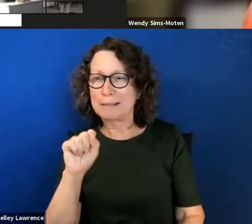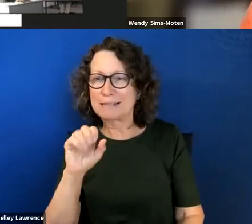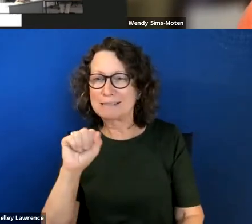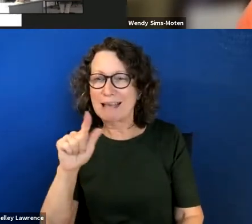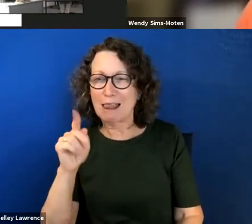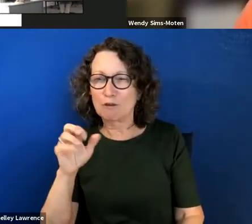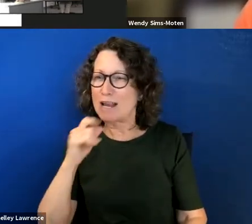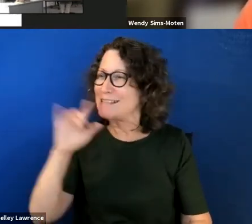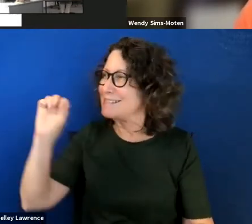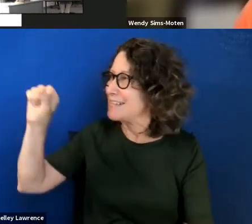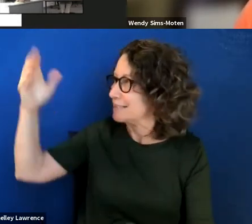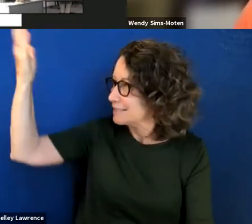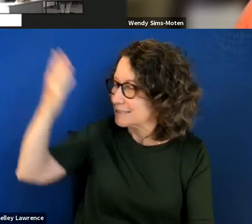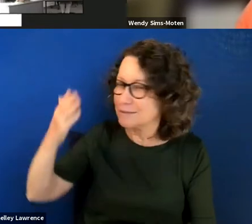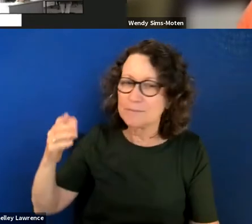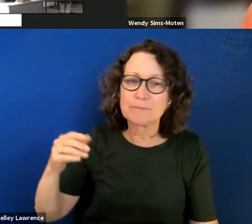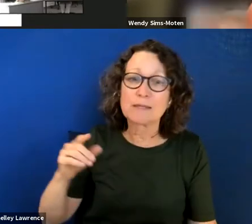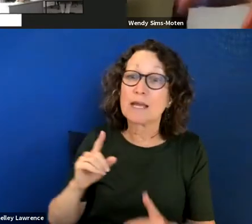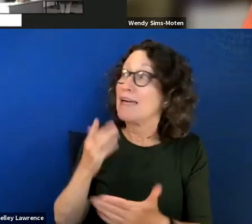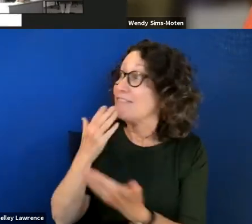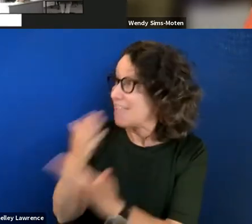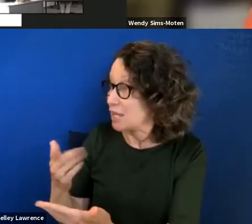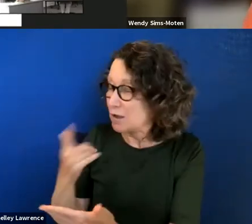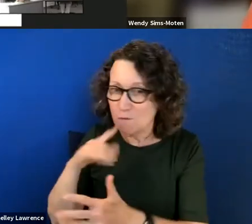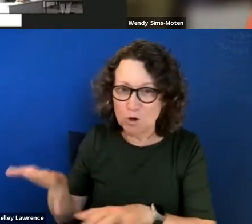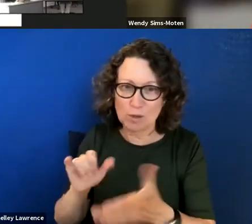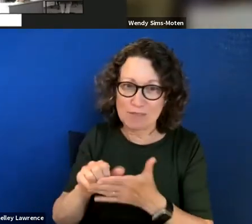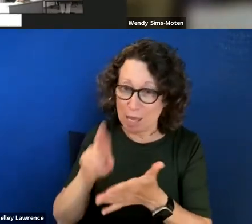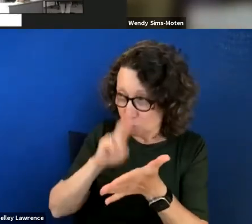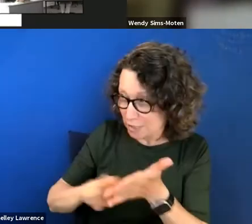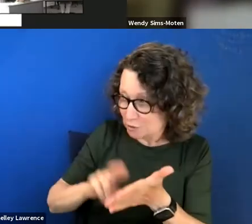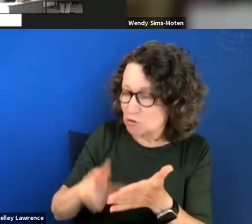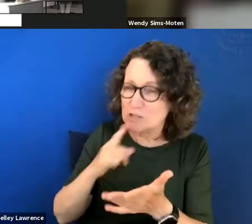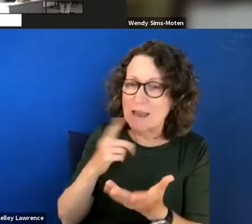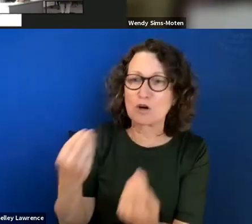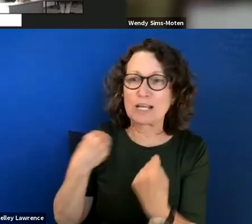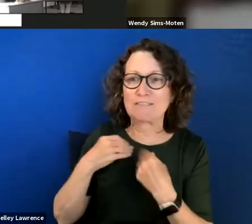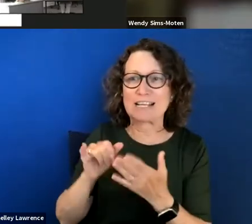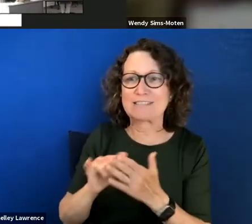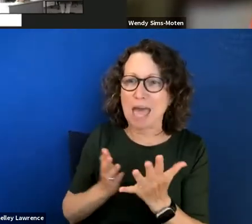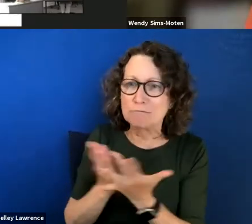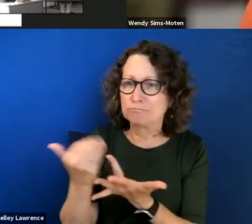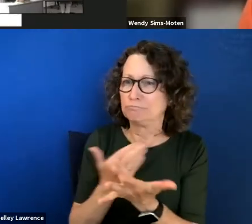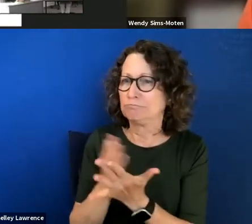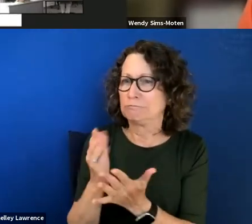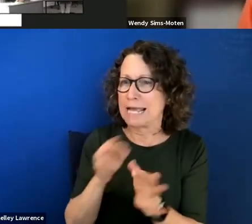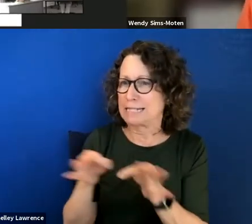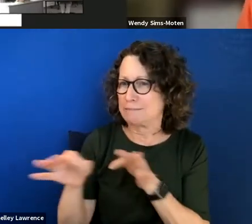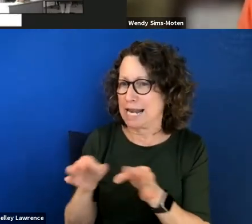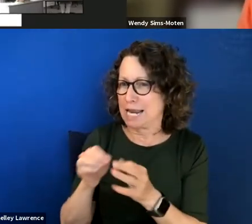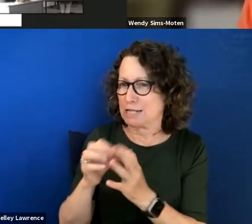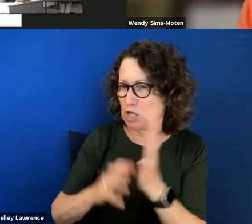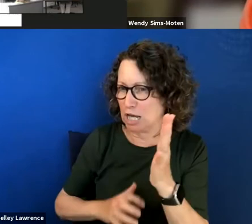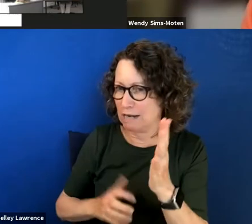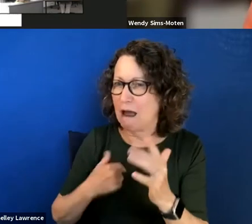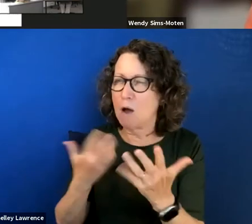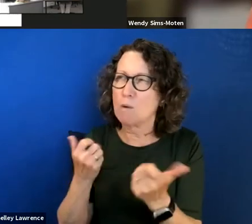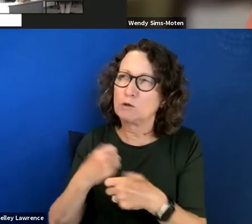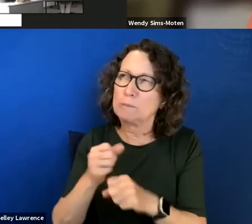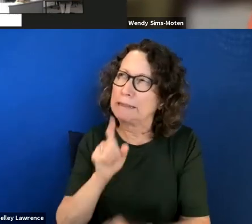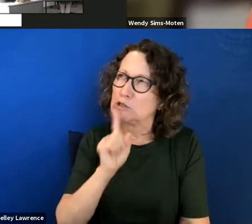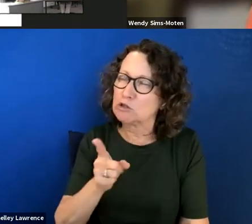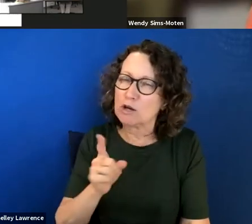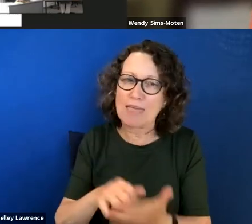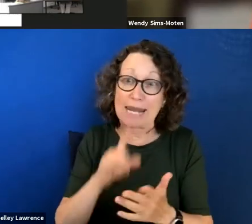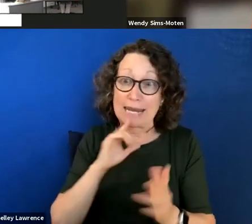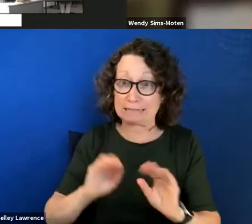Yes. Well, number 1, thank you for doing that research and for giving us that thorough explanation. I just want to make sure that it